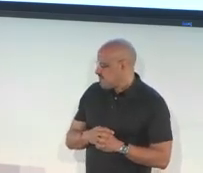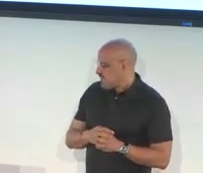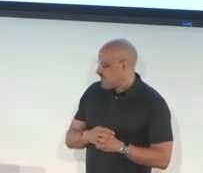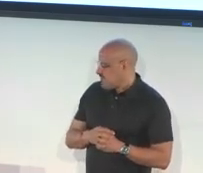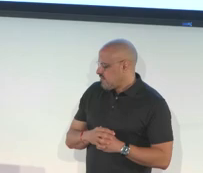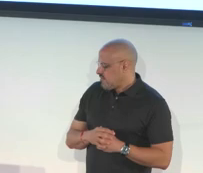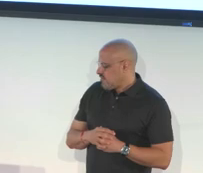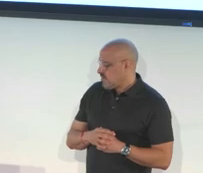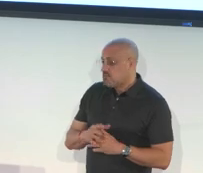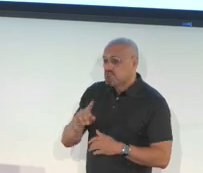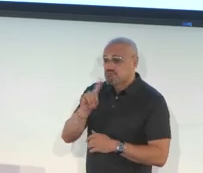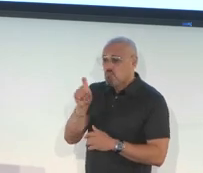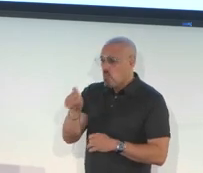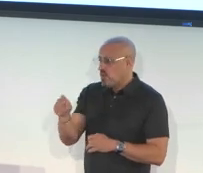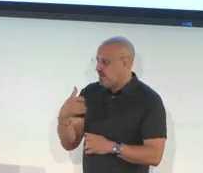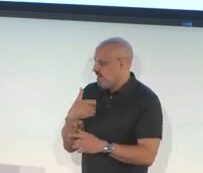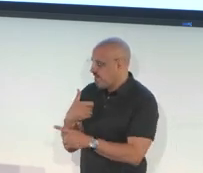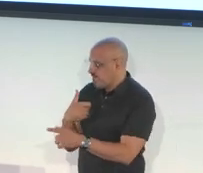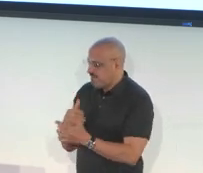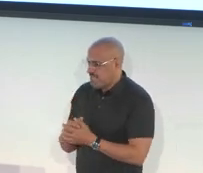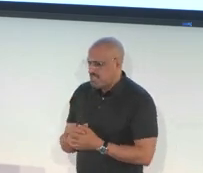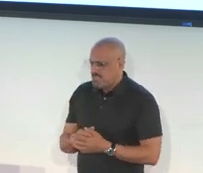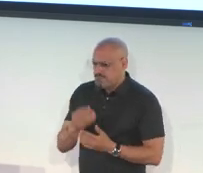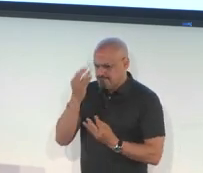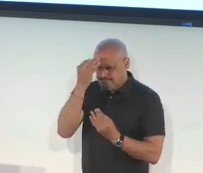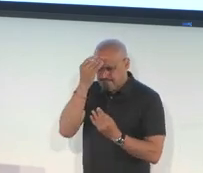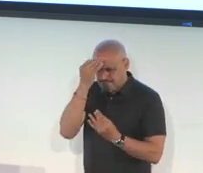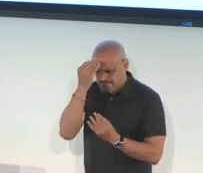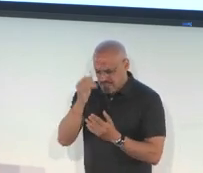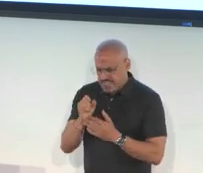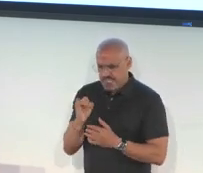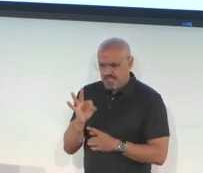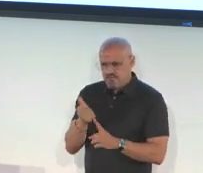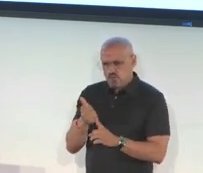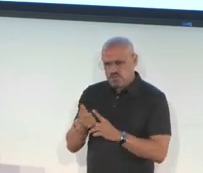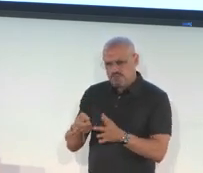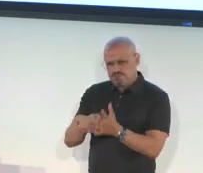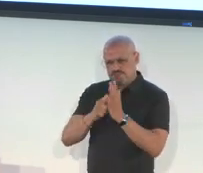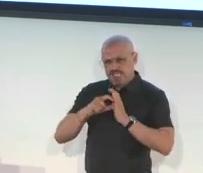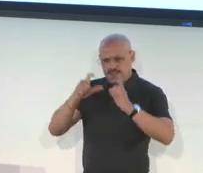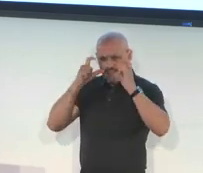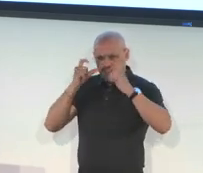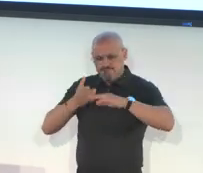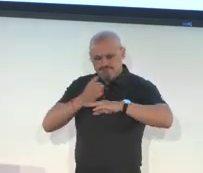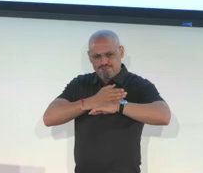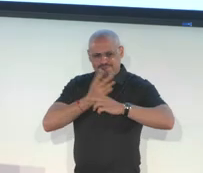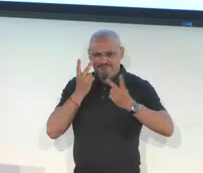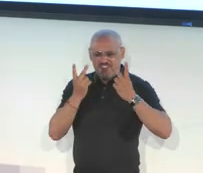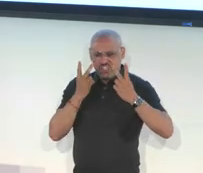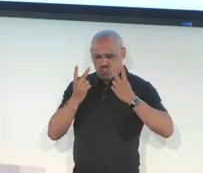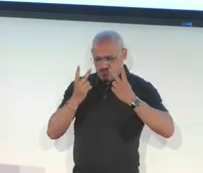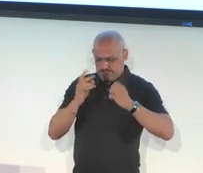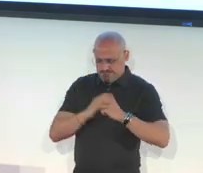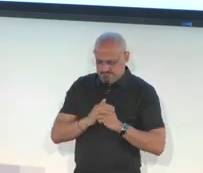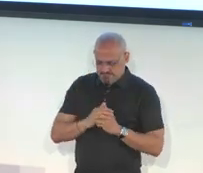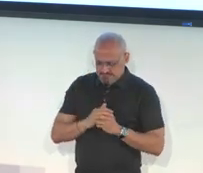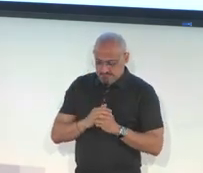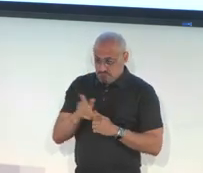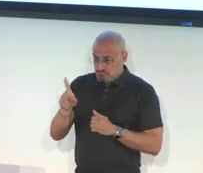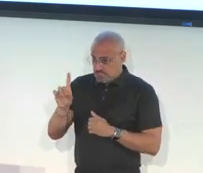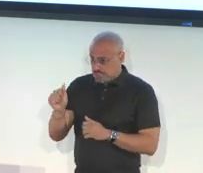So I've got a question for people. Just to take a second to think. If you require glasses to improve your eyesight, are you